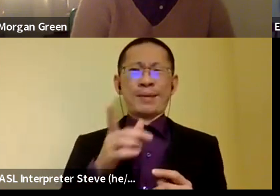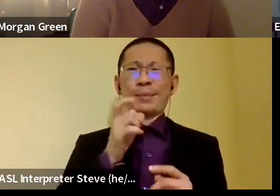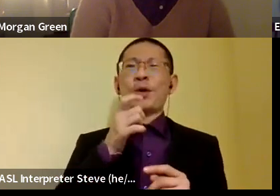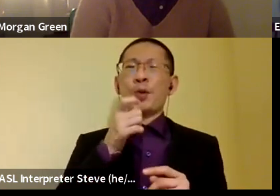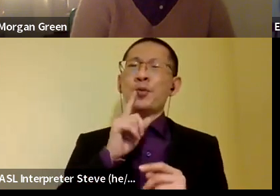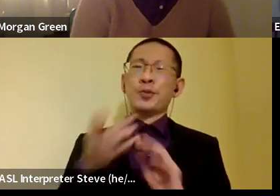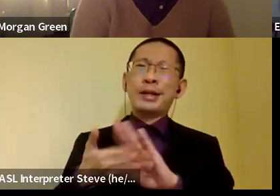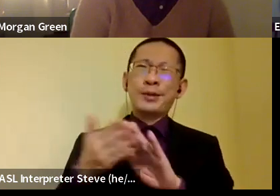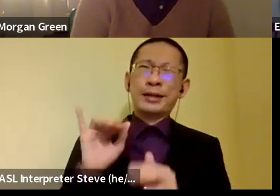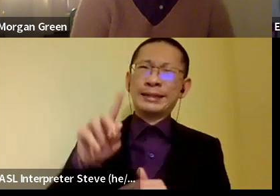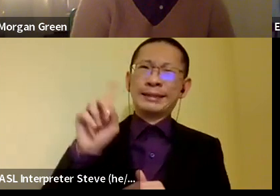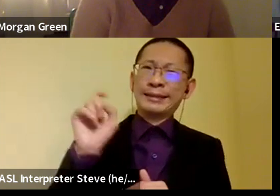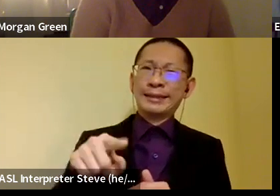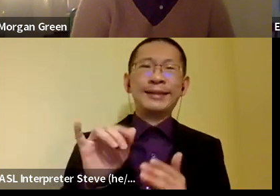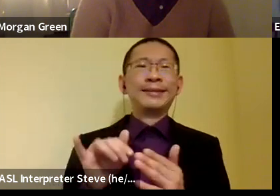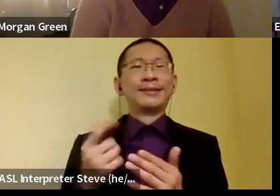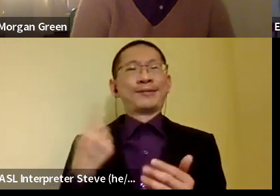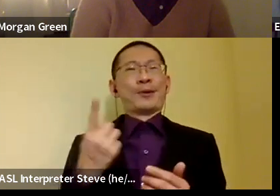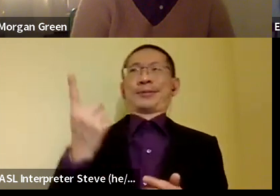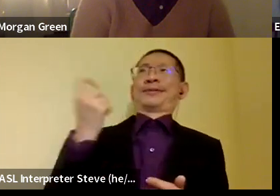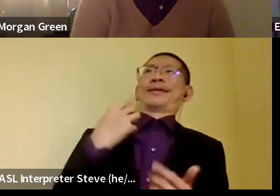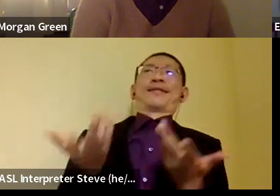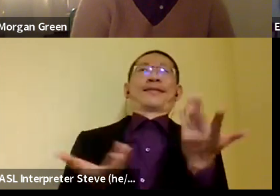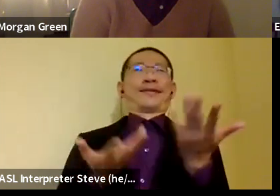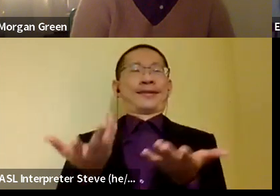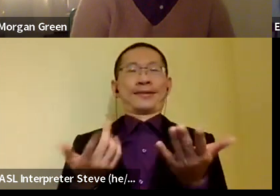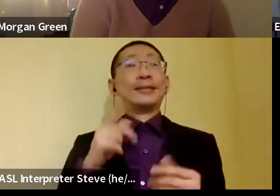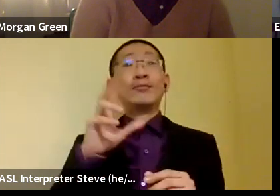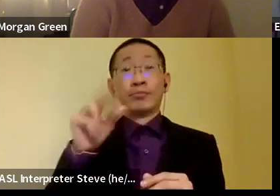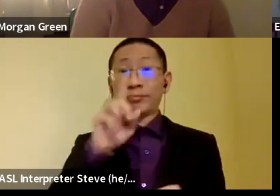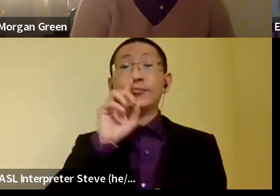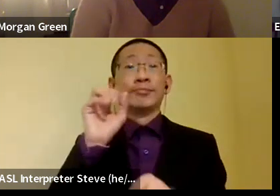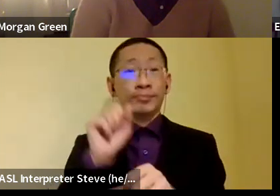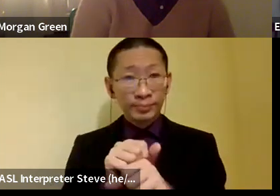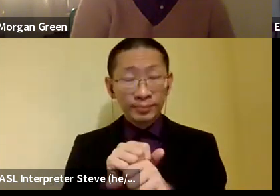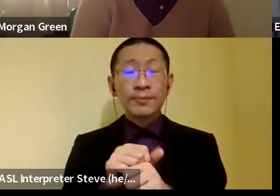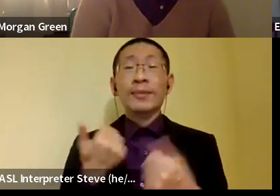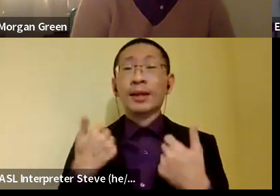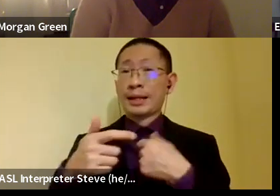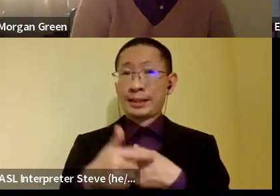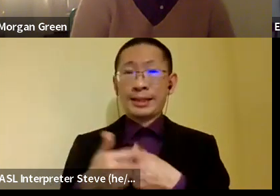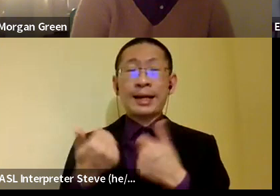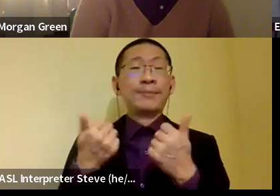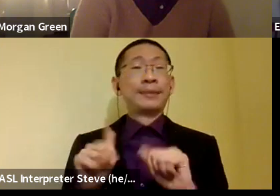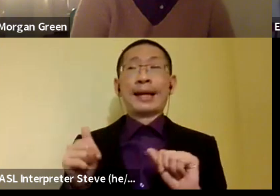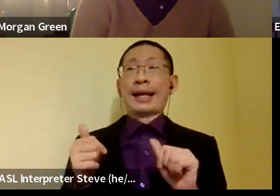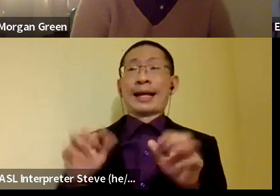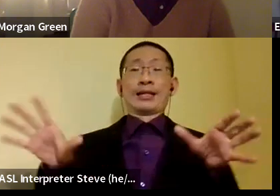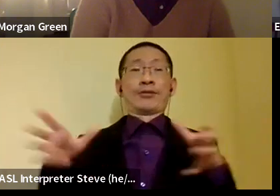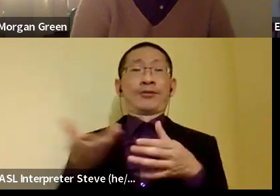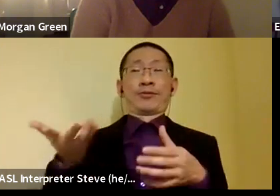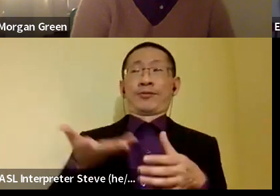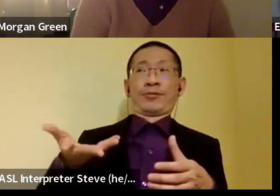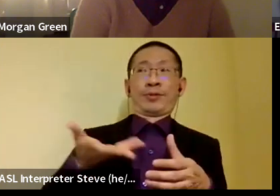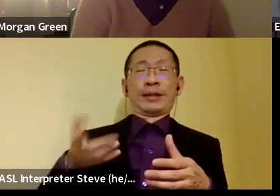it? Do you know? And I think that's the question that we always get. And it's like, no, truly, like at any point, like any combination of us are